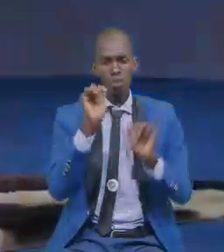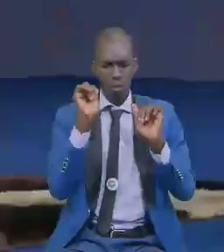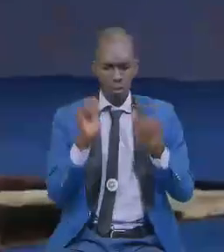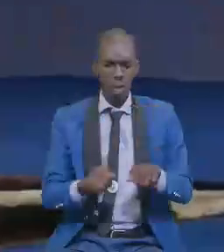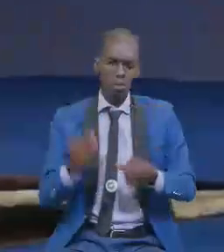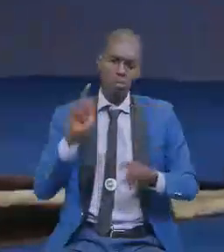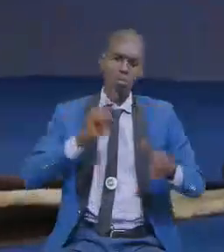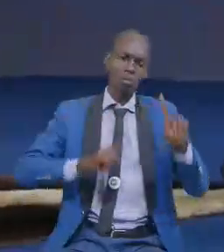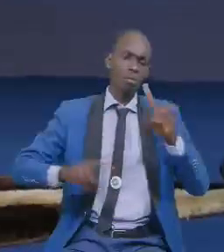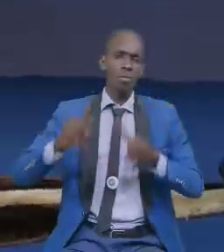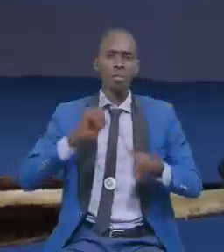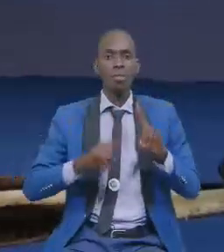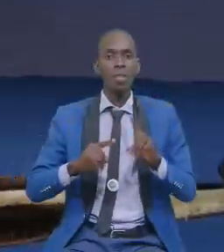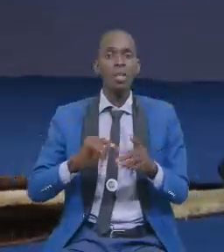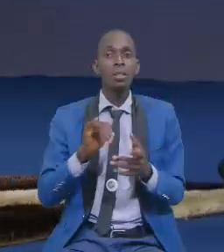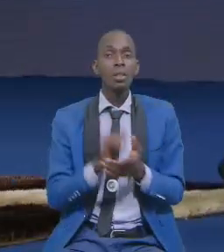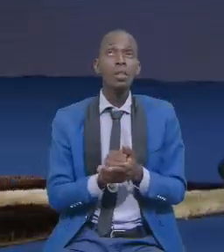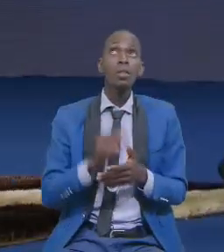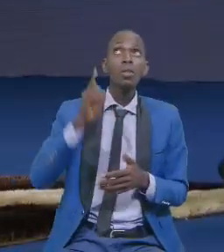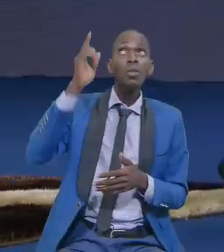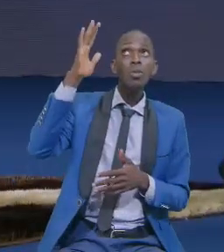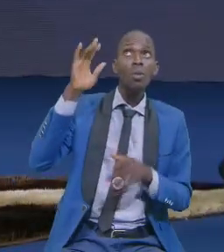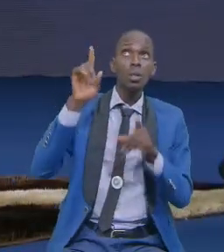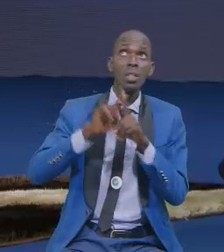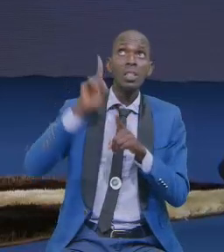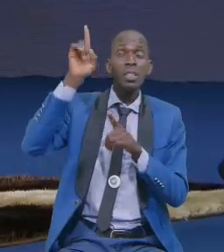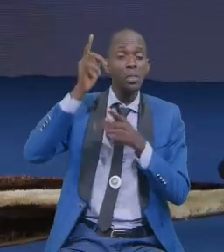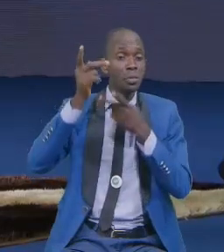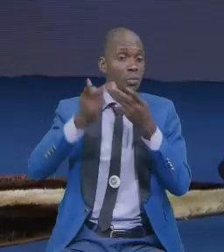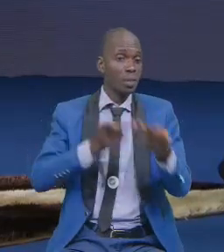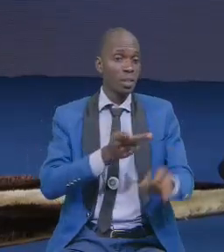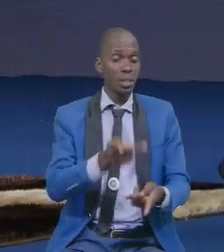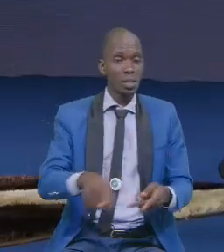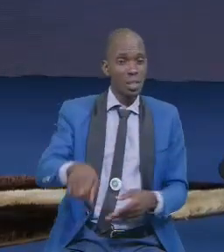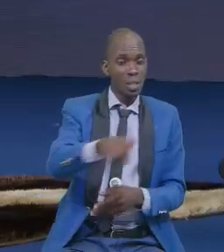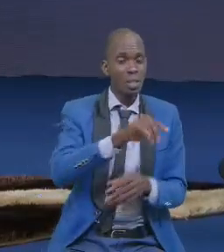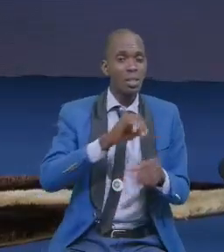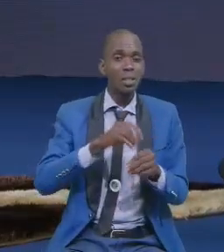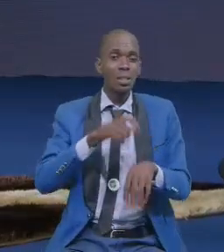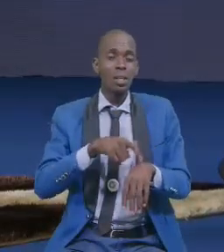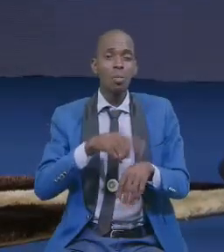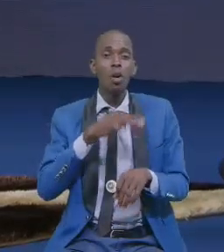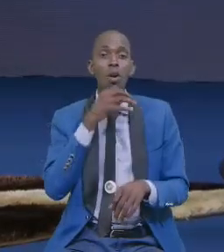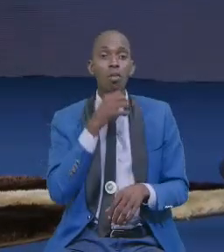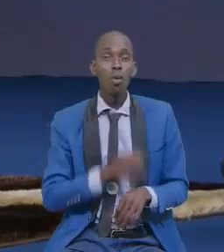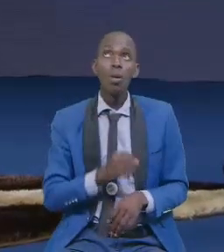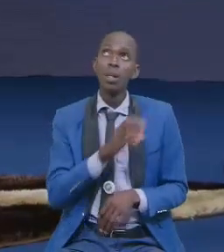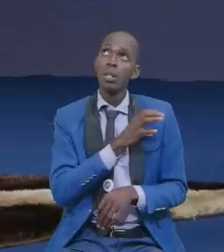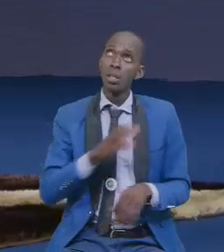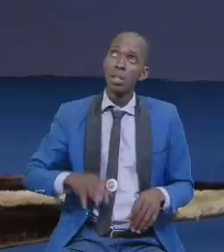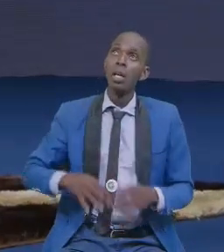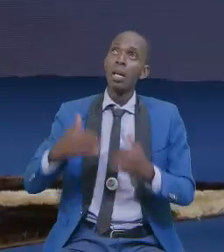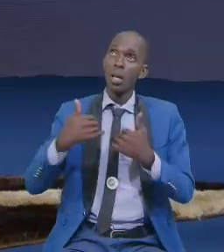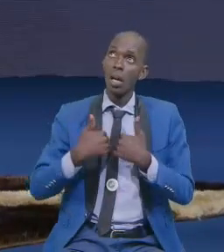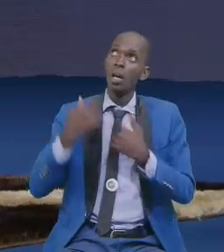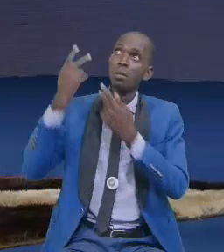that God has visited them in the days of old. Christ has now visited